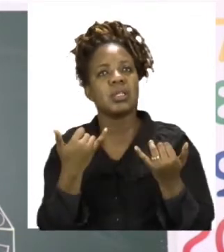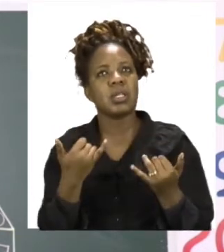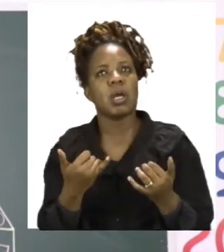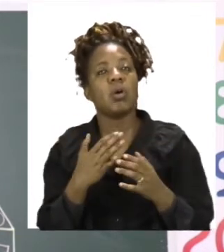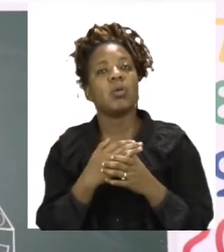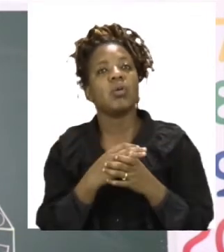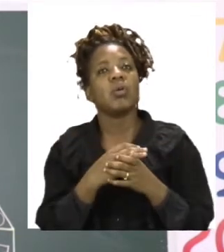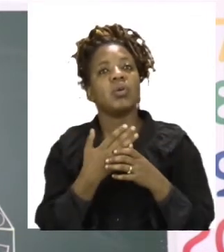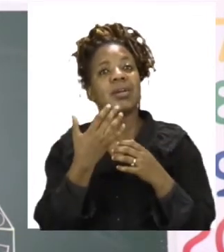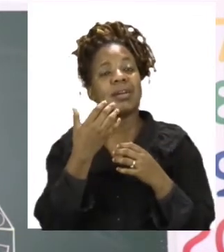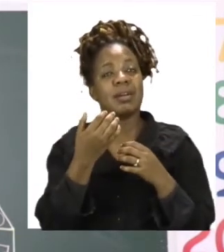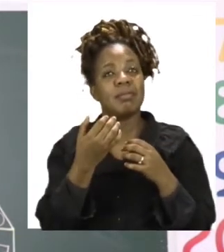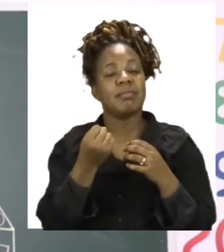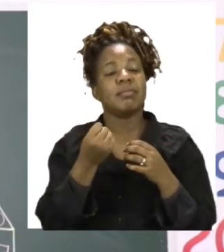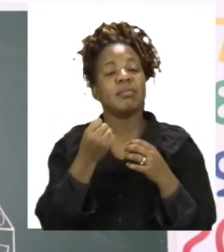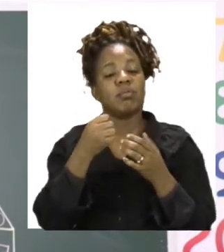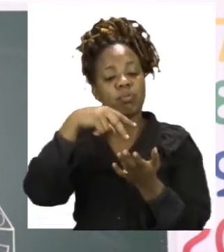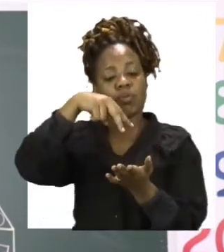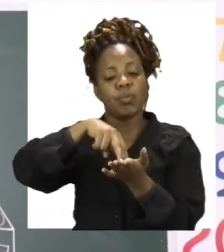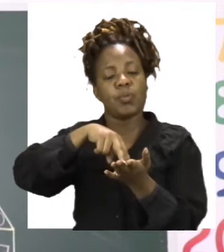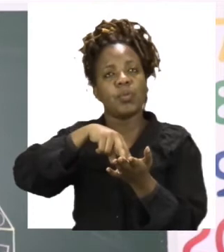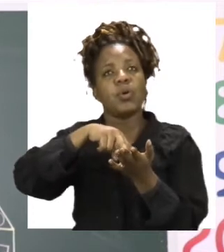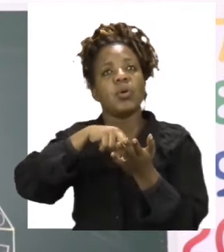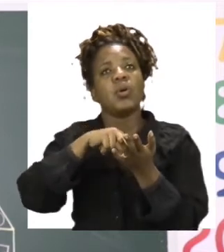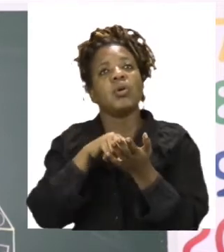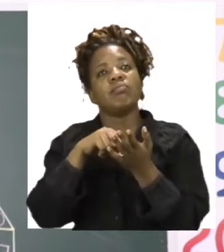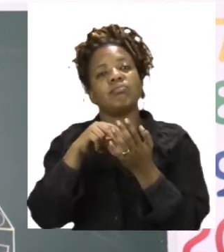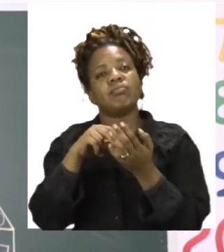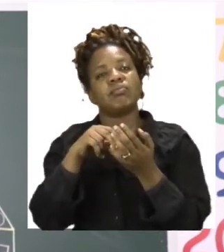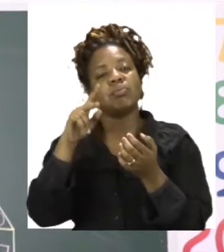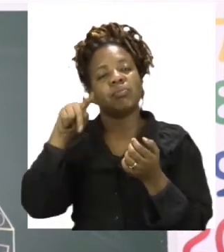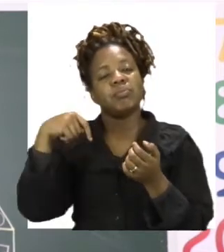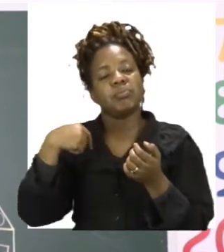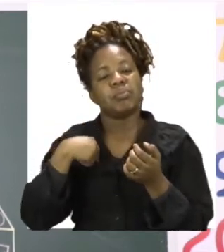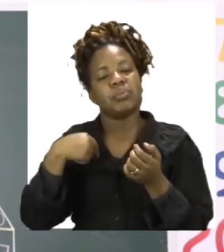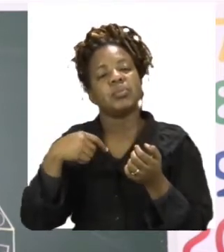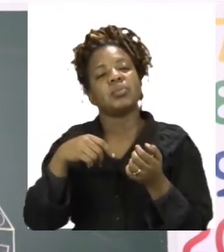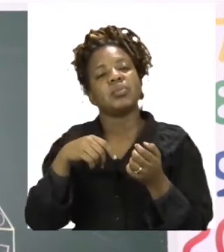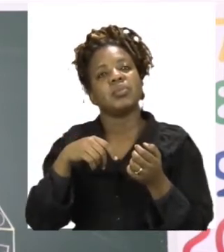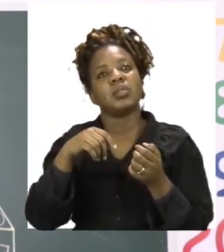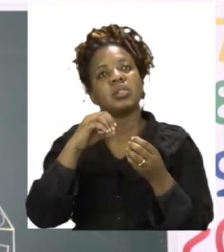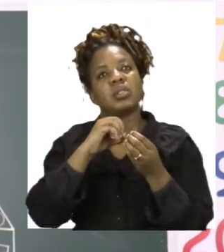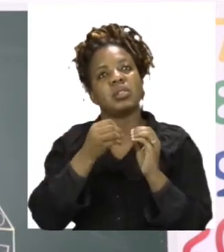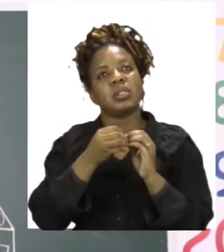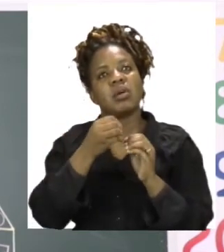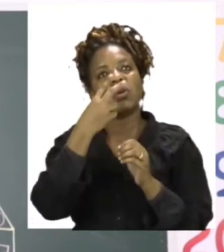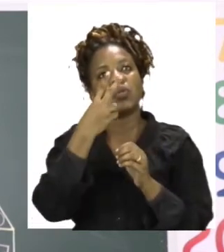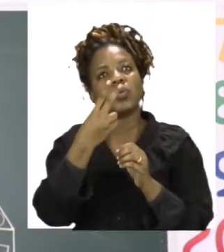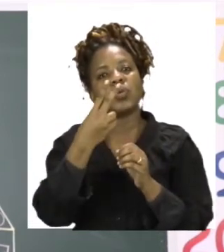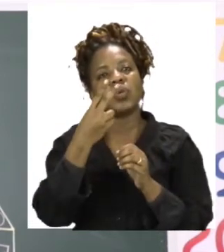we look for the unit, and the unit here is 9. We circle and we tell Petrus,